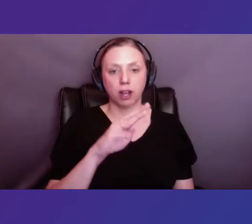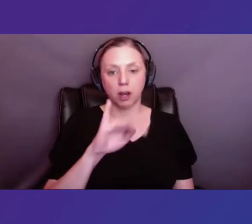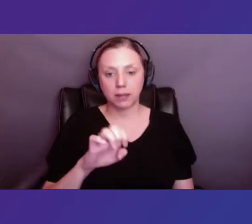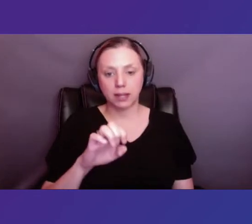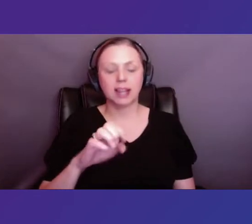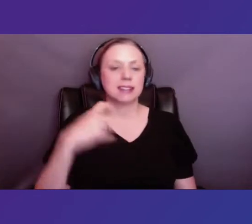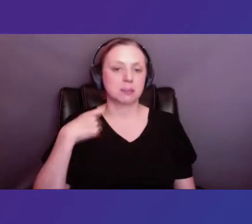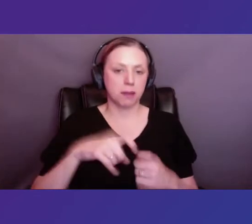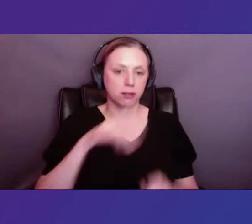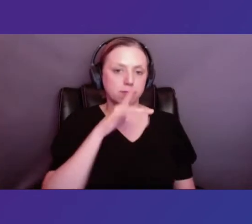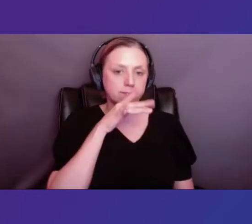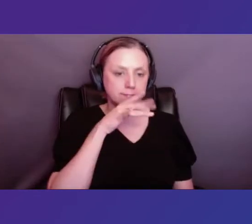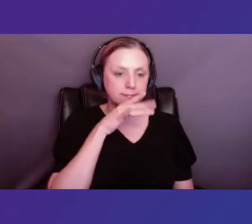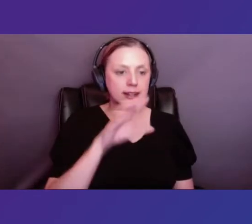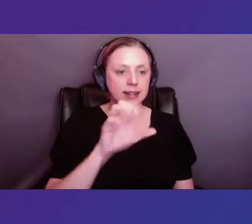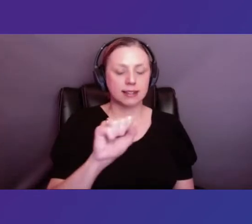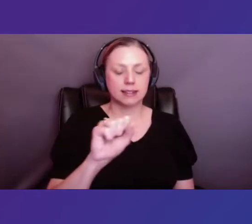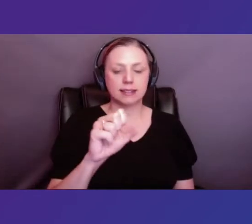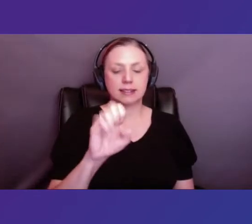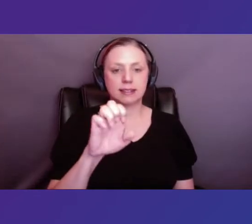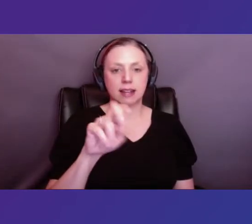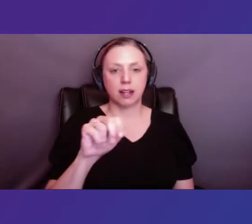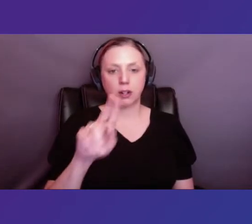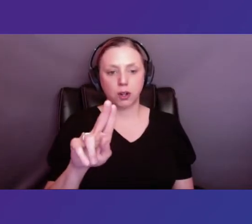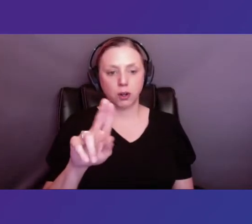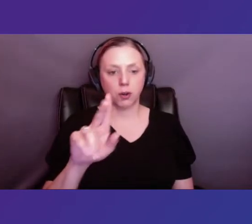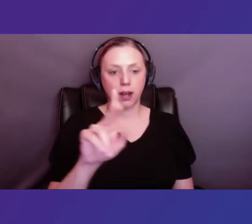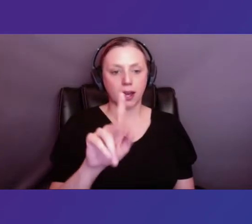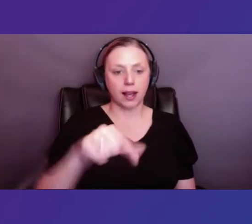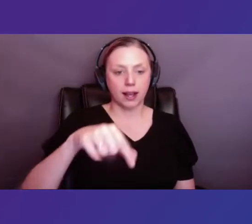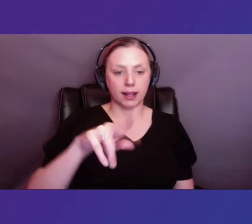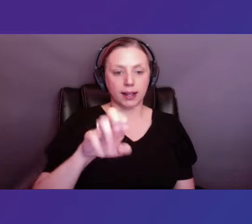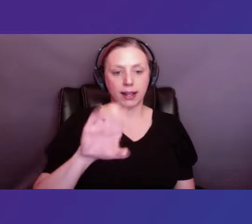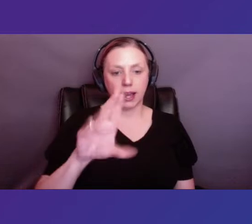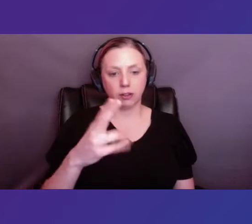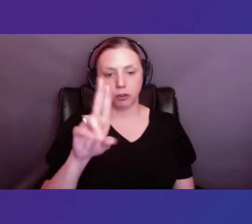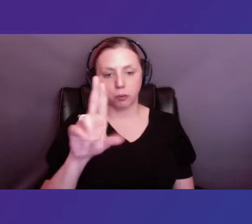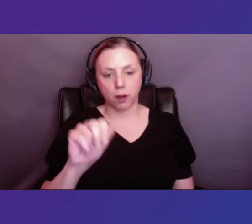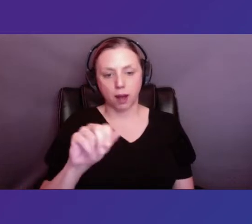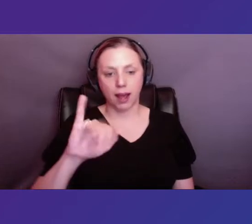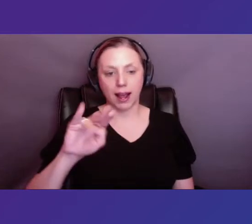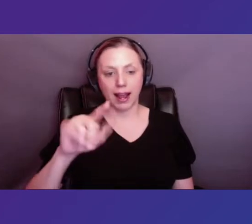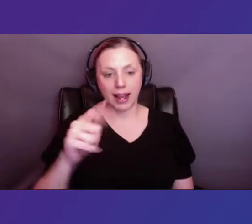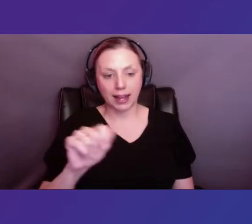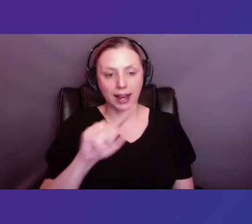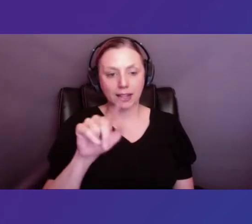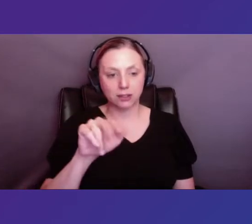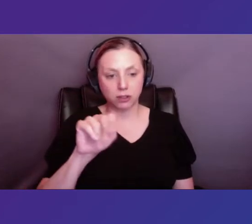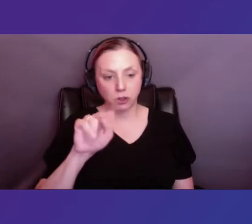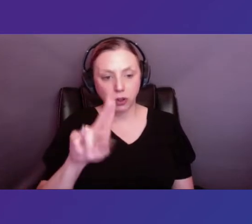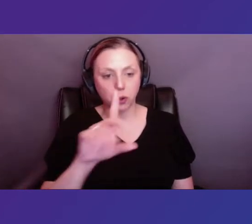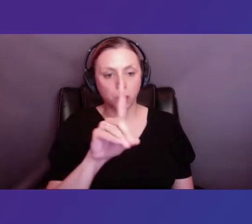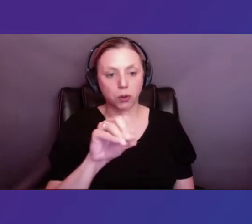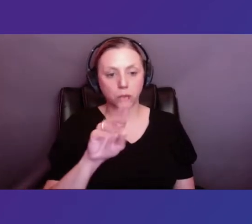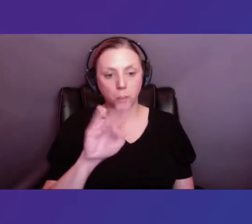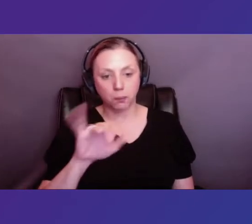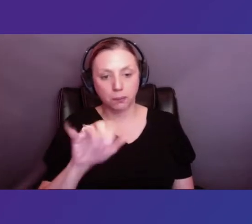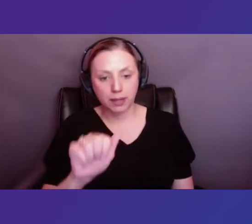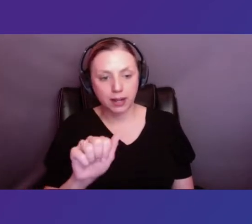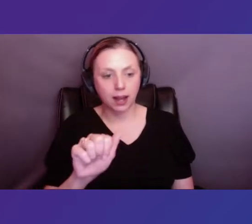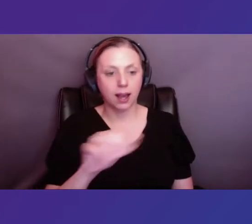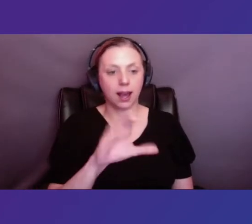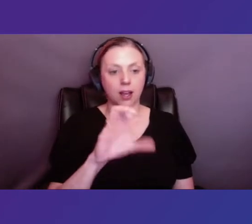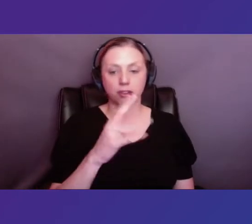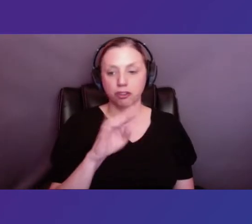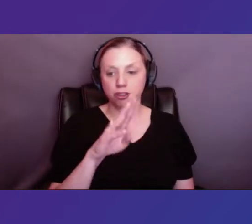Dovida, Senu, Quechua, and Inga populations. I have been